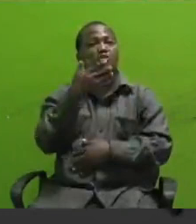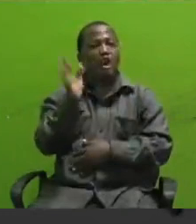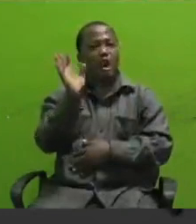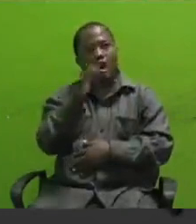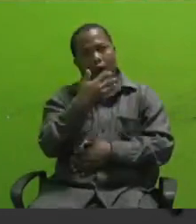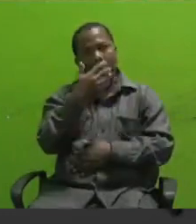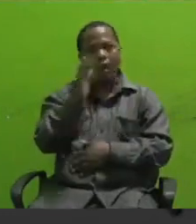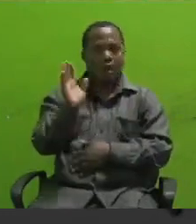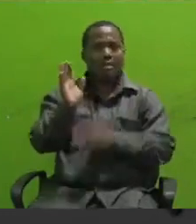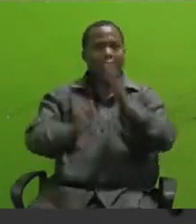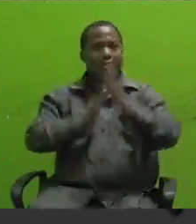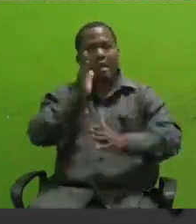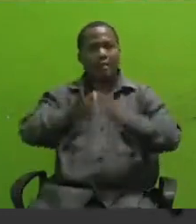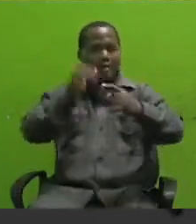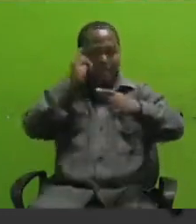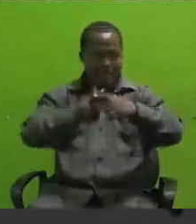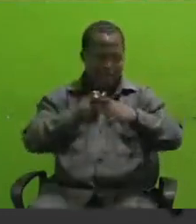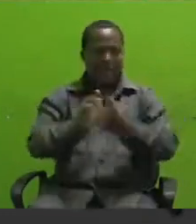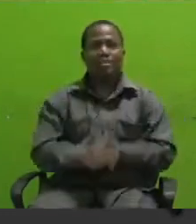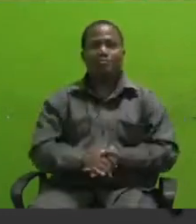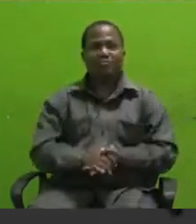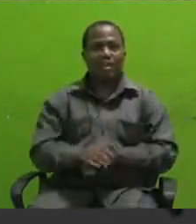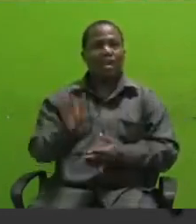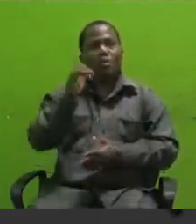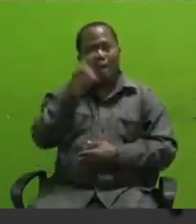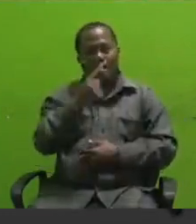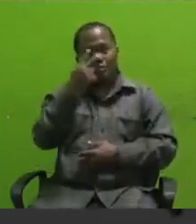song. Okay? 1, 2, 3.